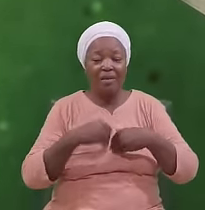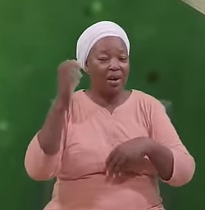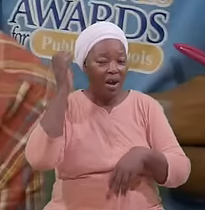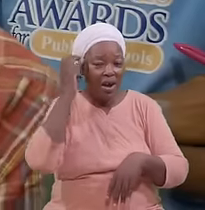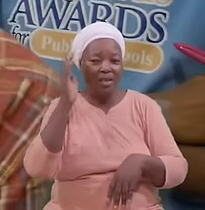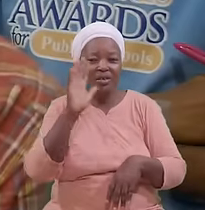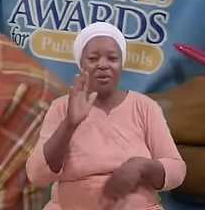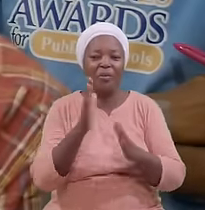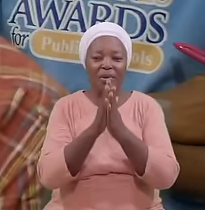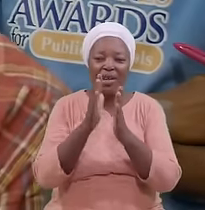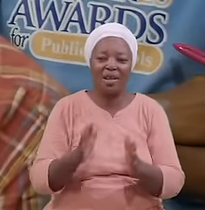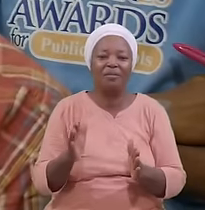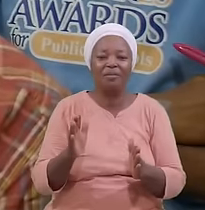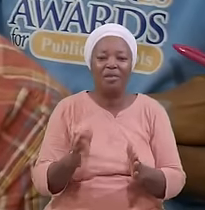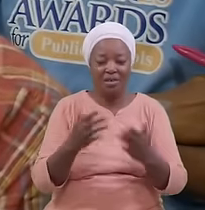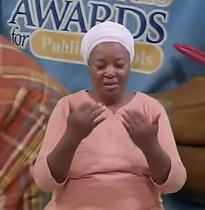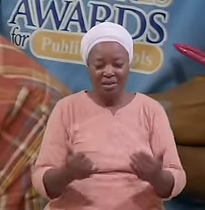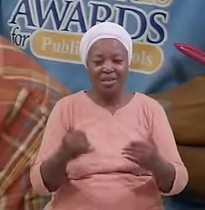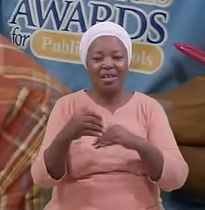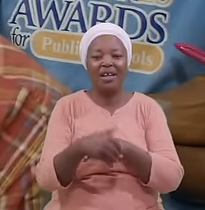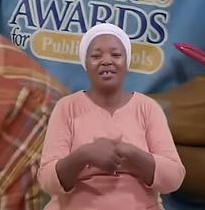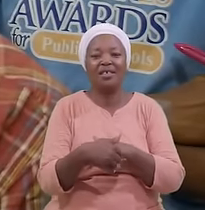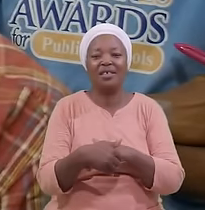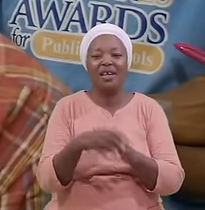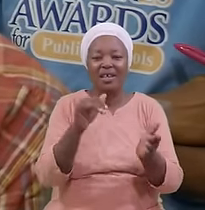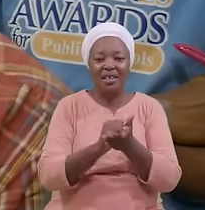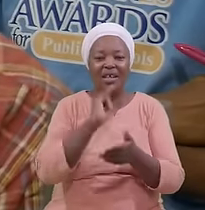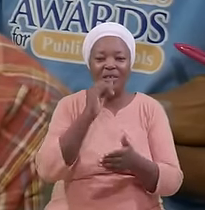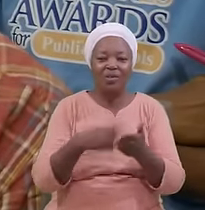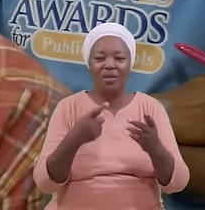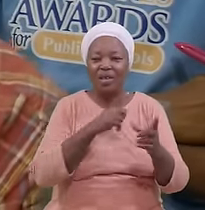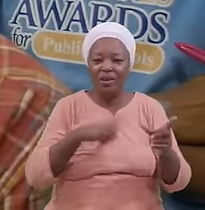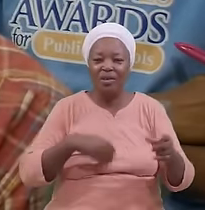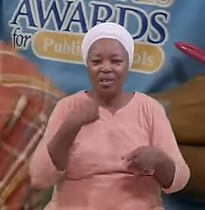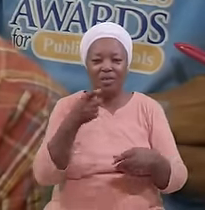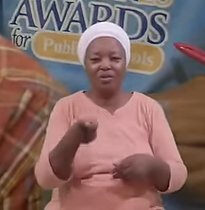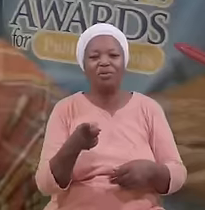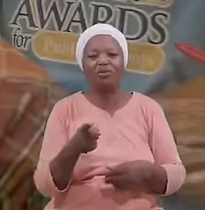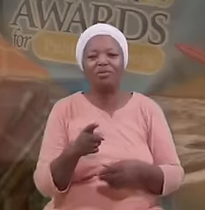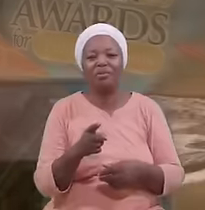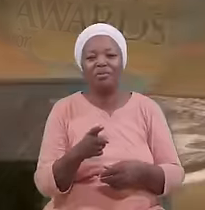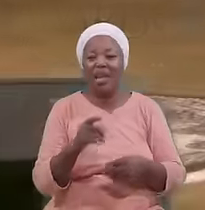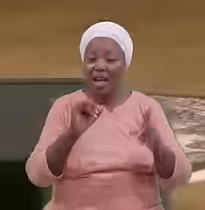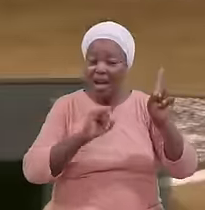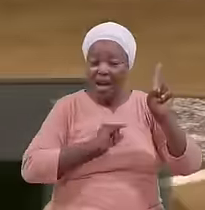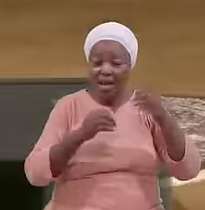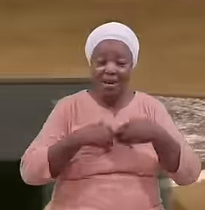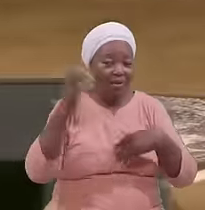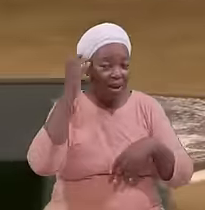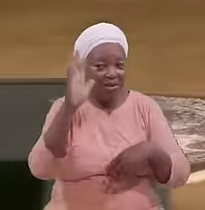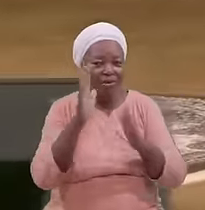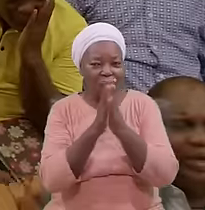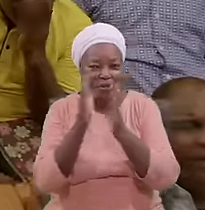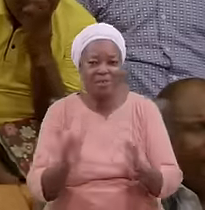thy prayer. Tonight, that's what God is telling you. I have heard your